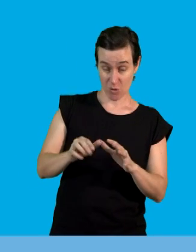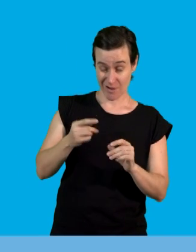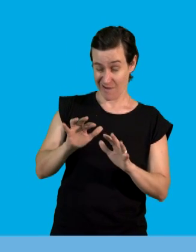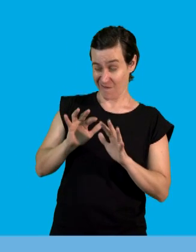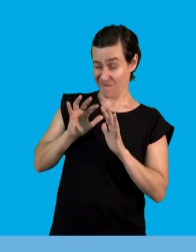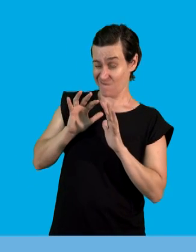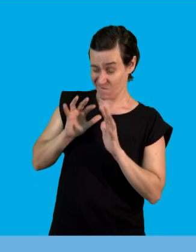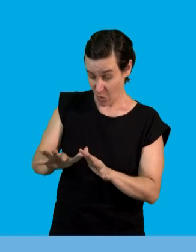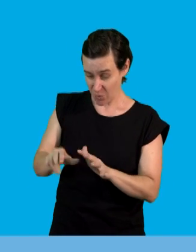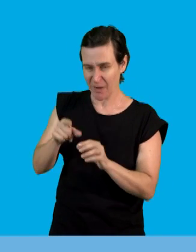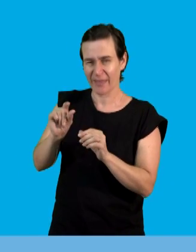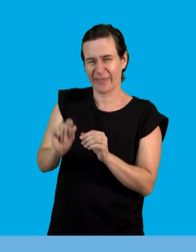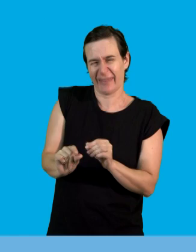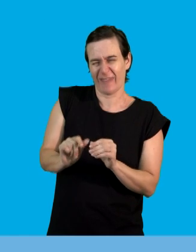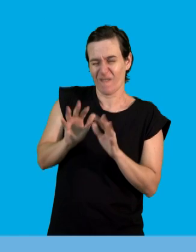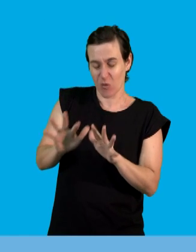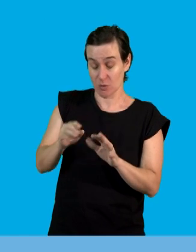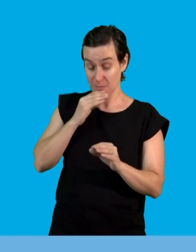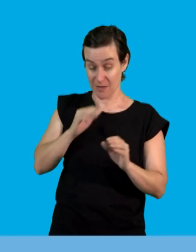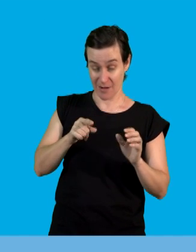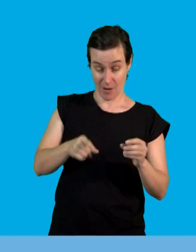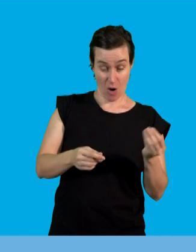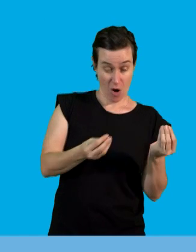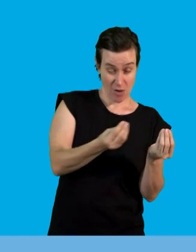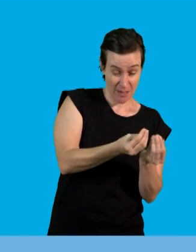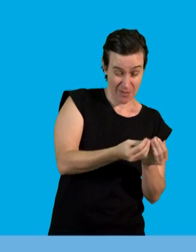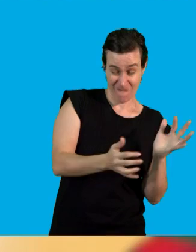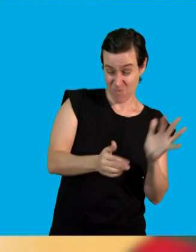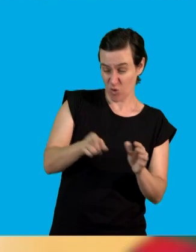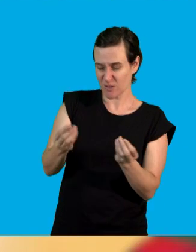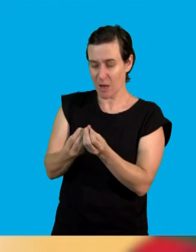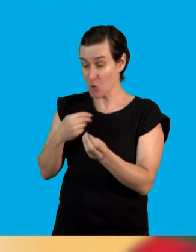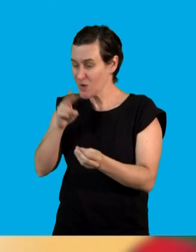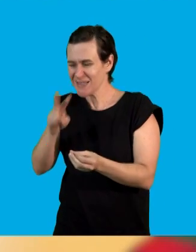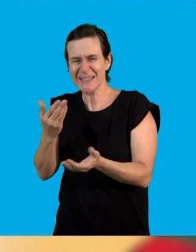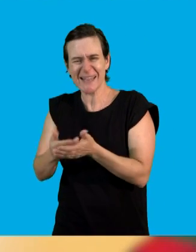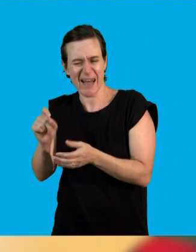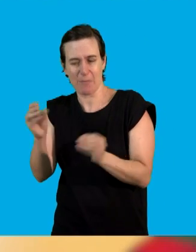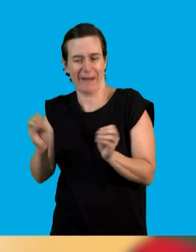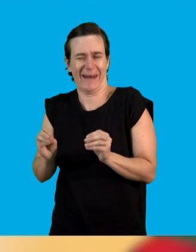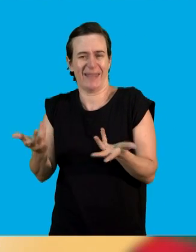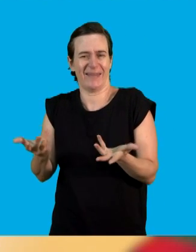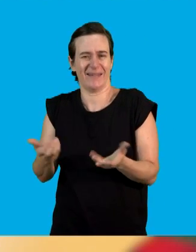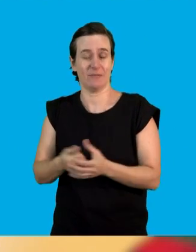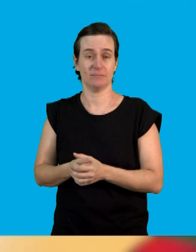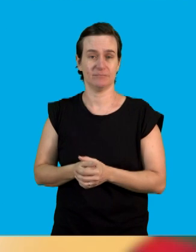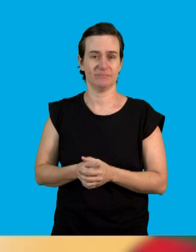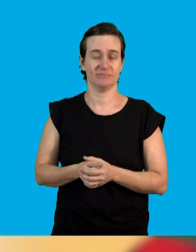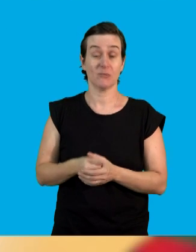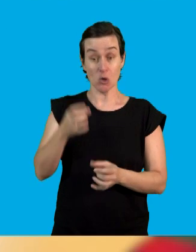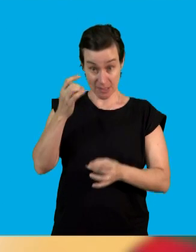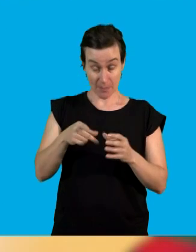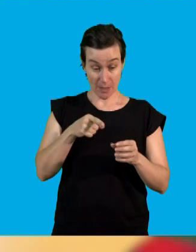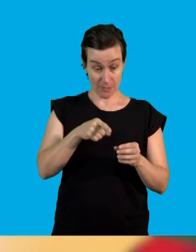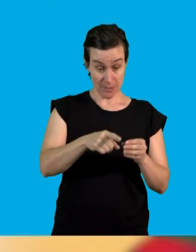too small to have a noticeable effect. In other cases, whenever you're applying a force, you can actually see that a force has been applied here.